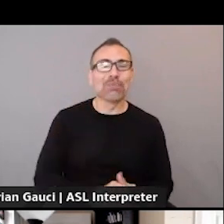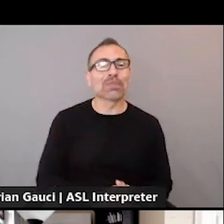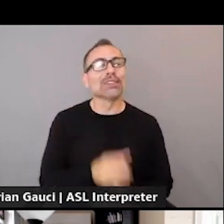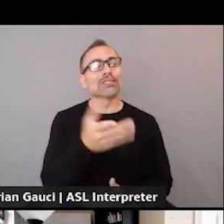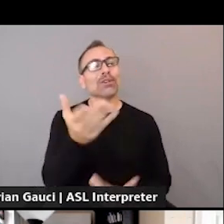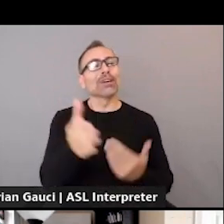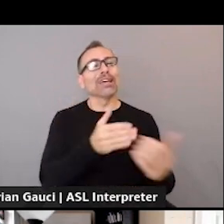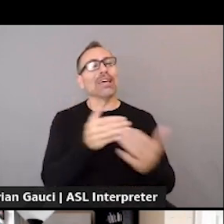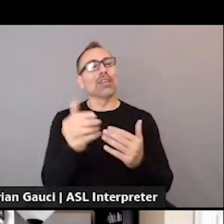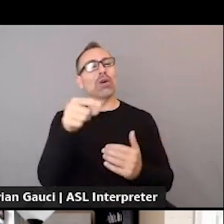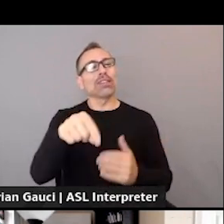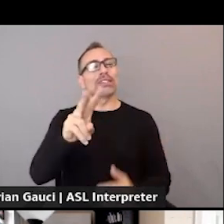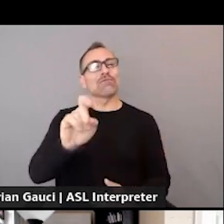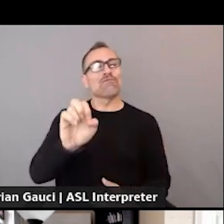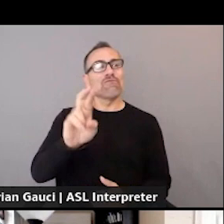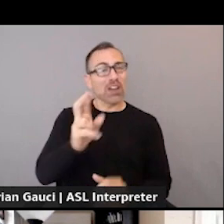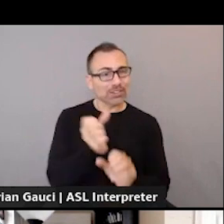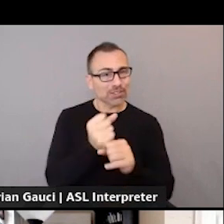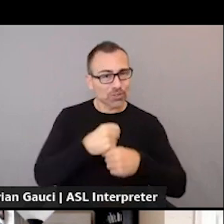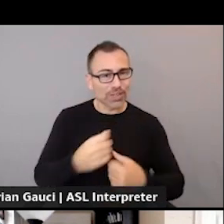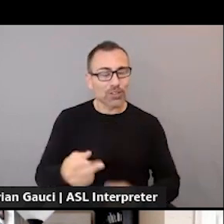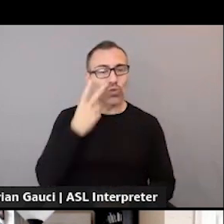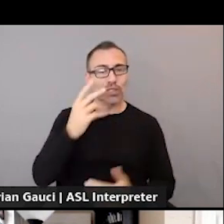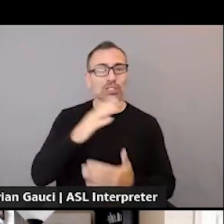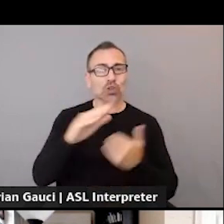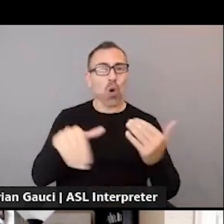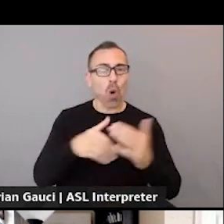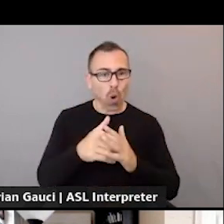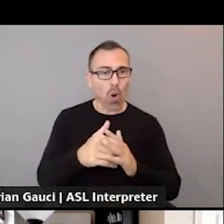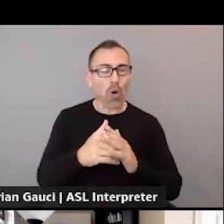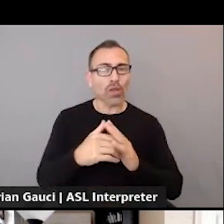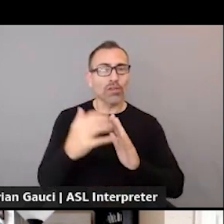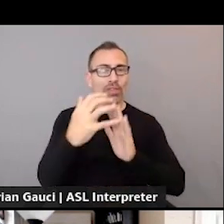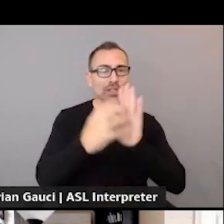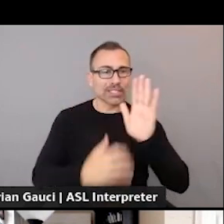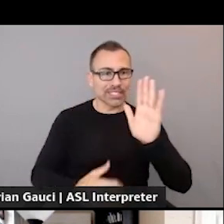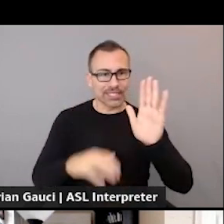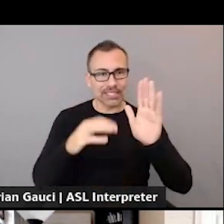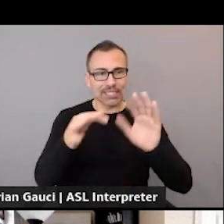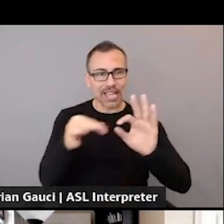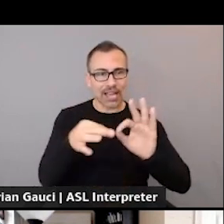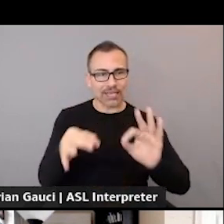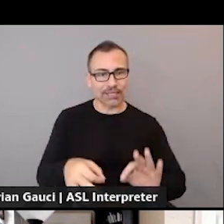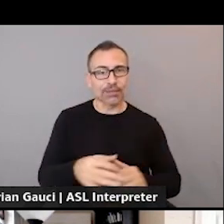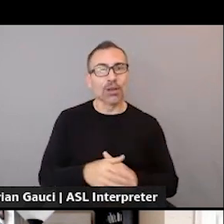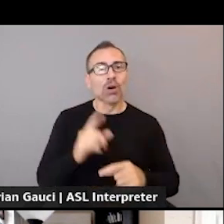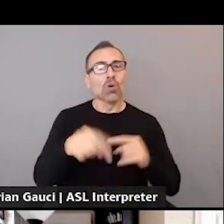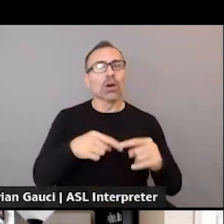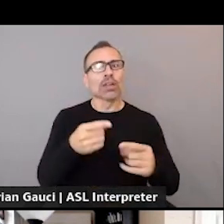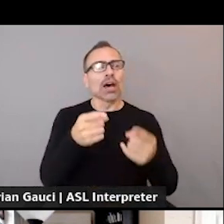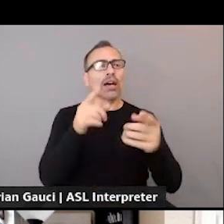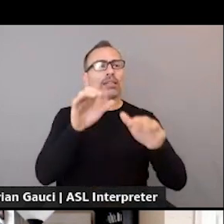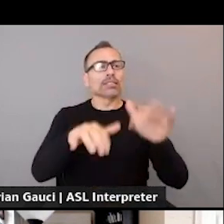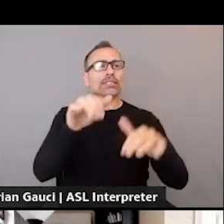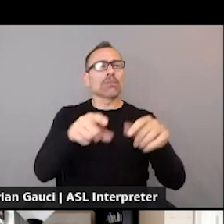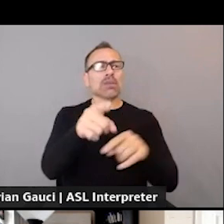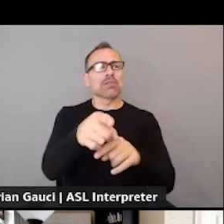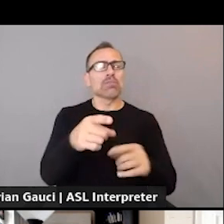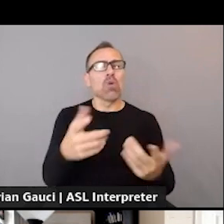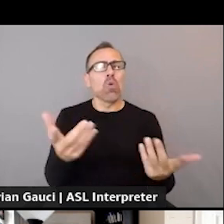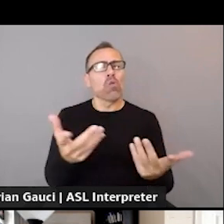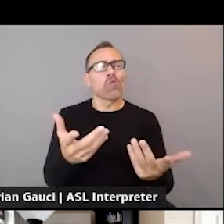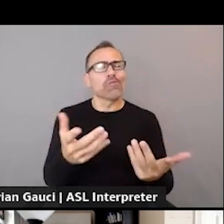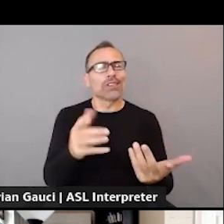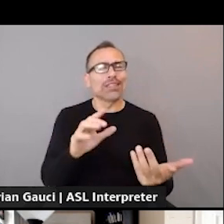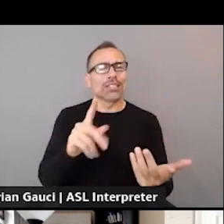can see the all of the text. So when I typed in what is provision throughput, when I type this in, what we're actually doing under the hood